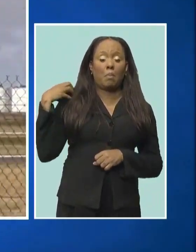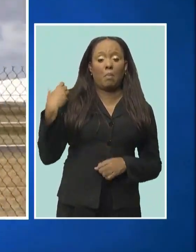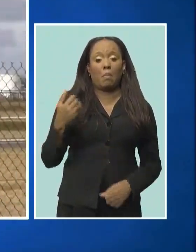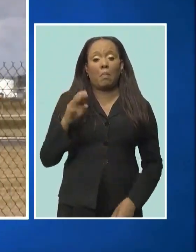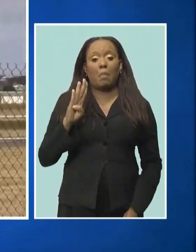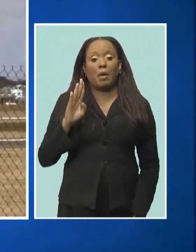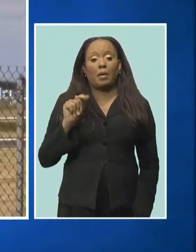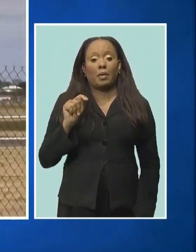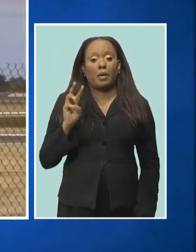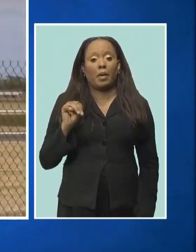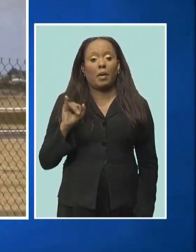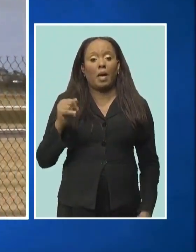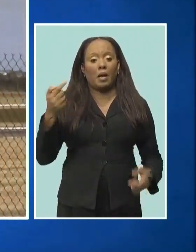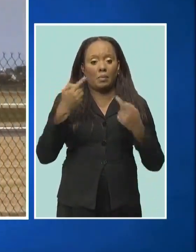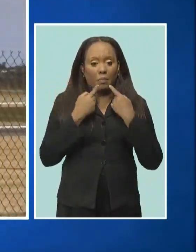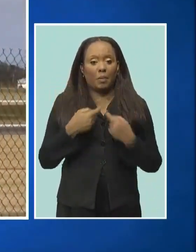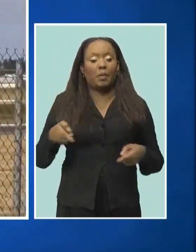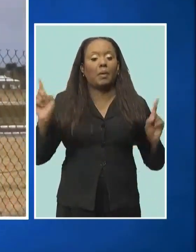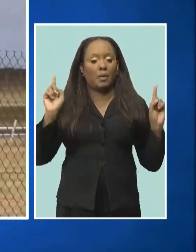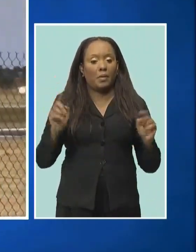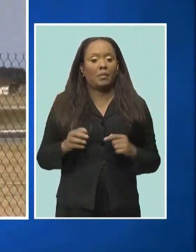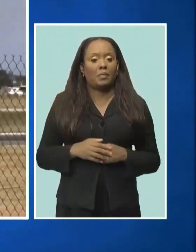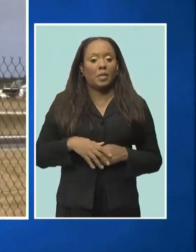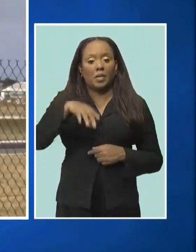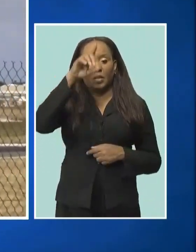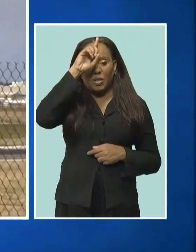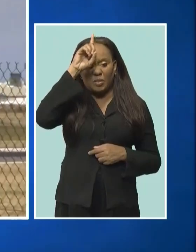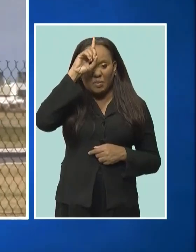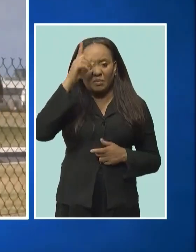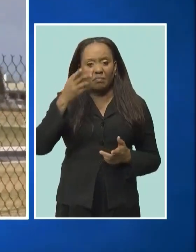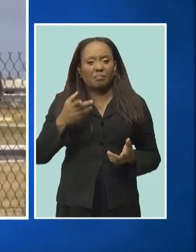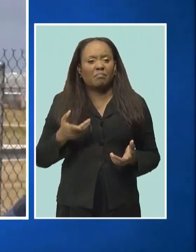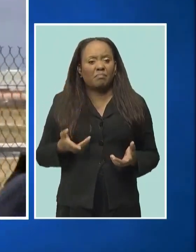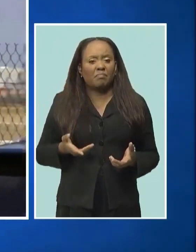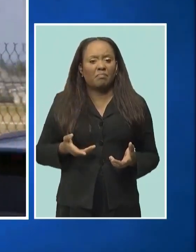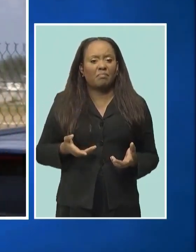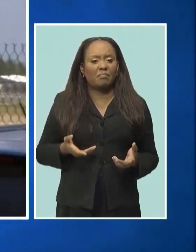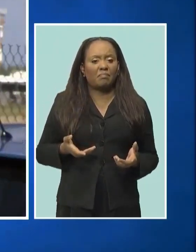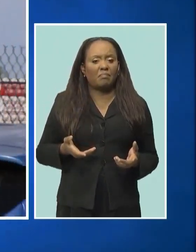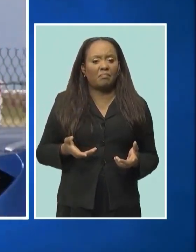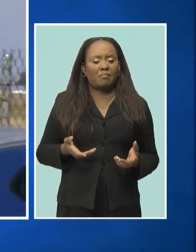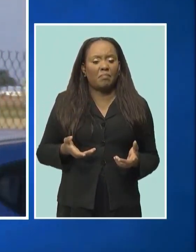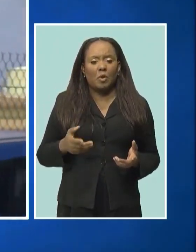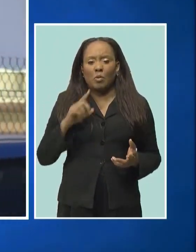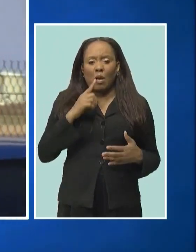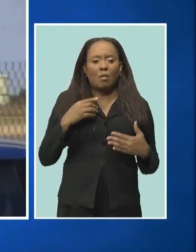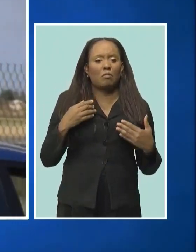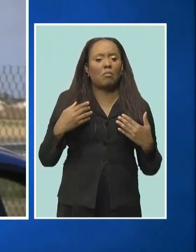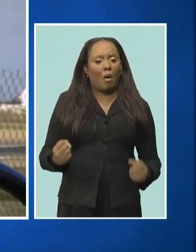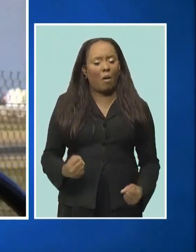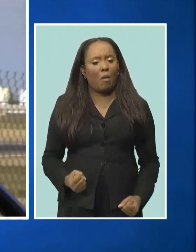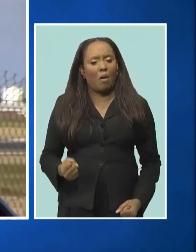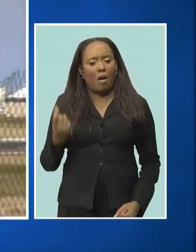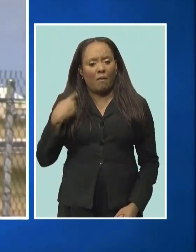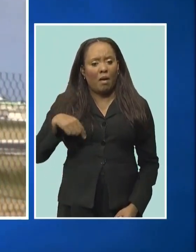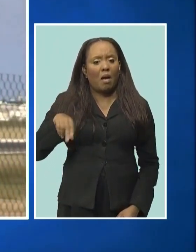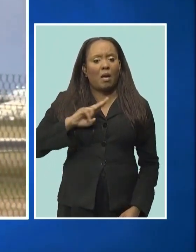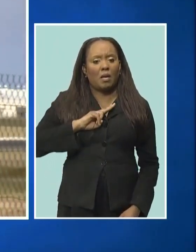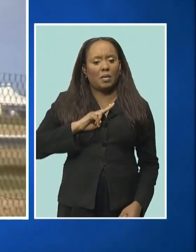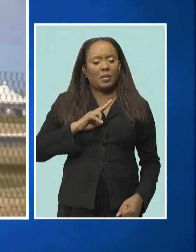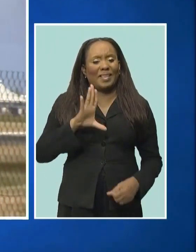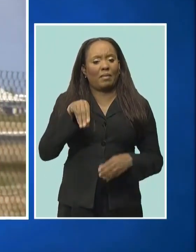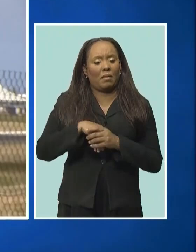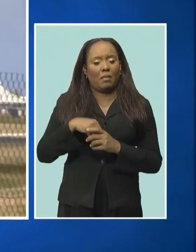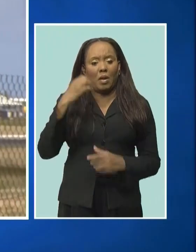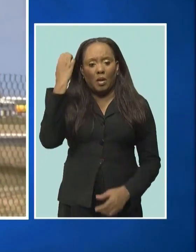Shelley Williams, issued a statement following the development. She notes Germany has traditionally been the stronger market for Barbados within the European